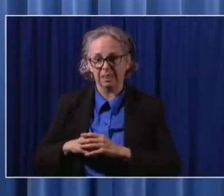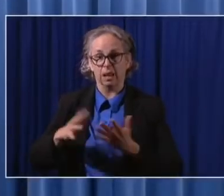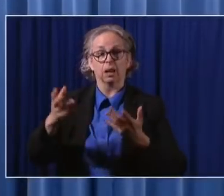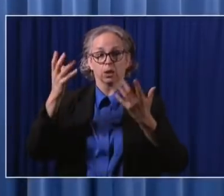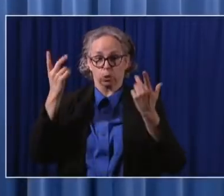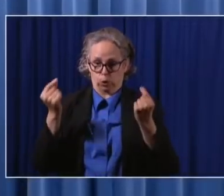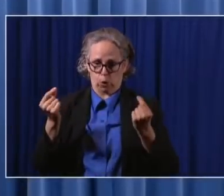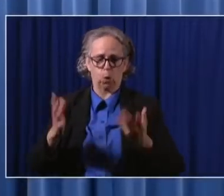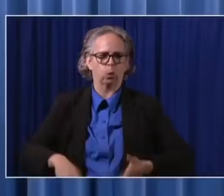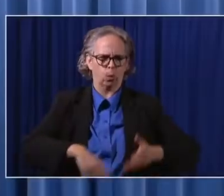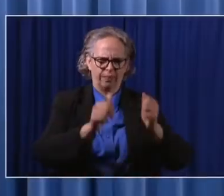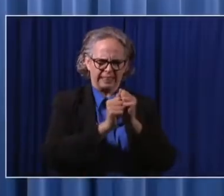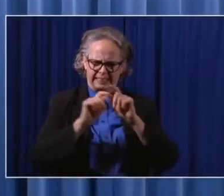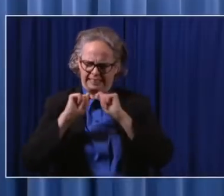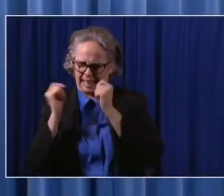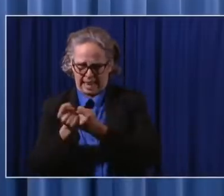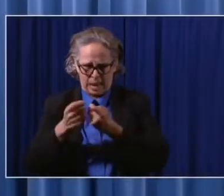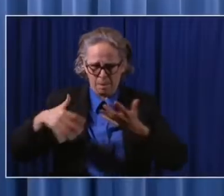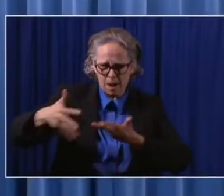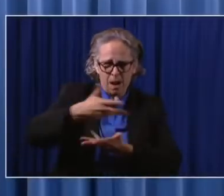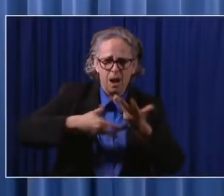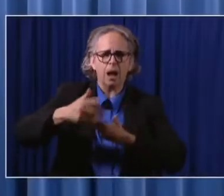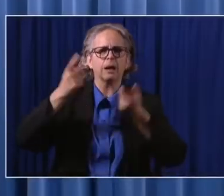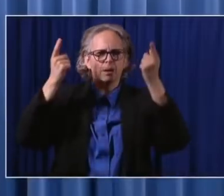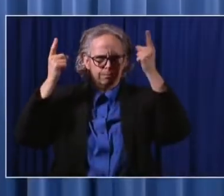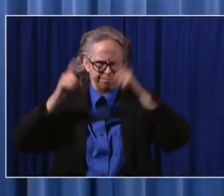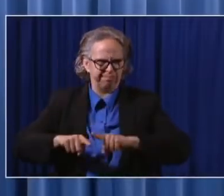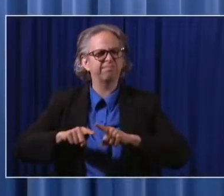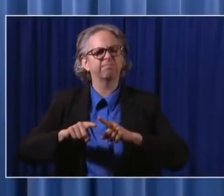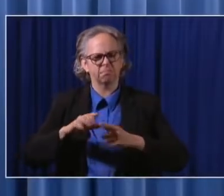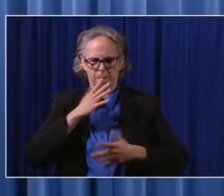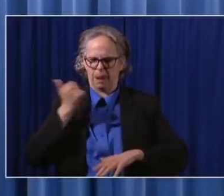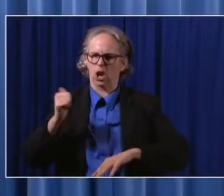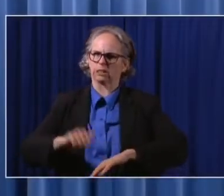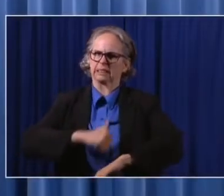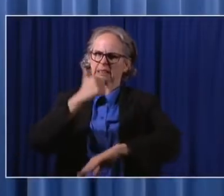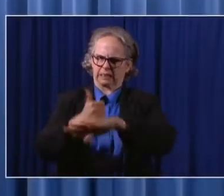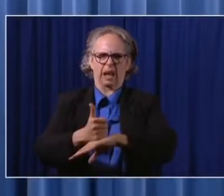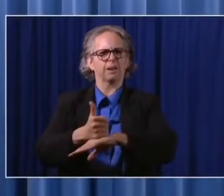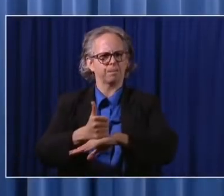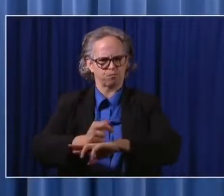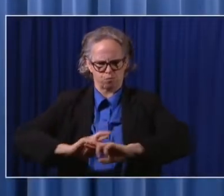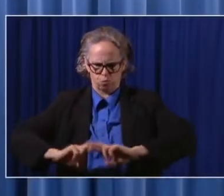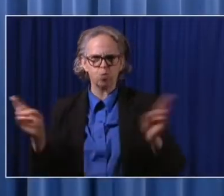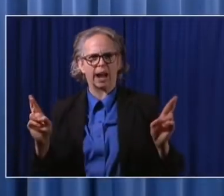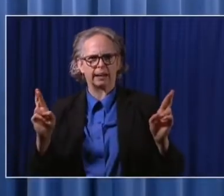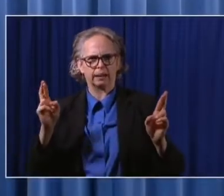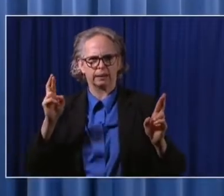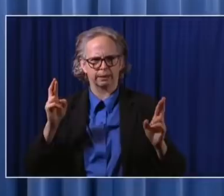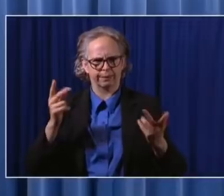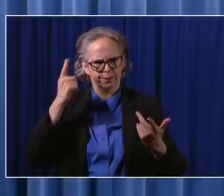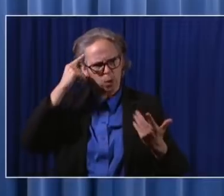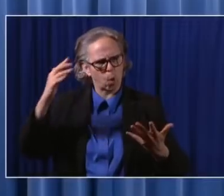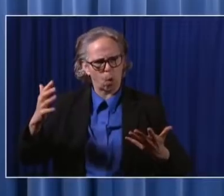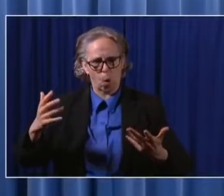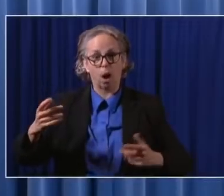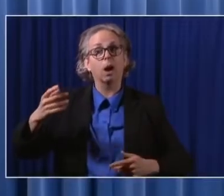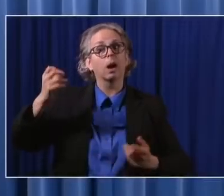believe we have come up with something that will be very helpful to both our K through 12